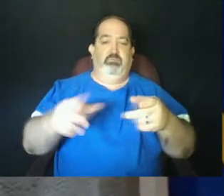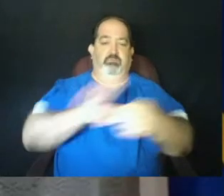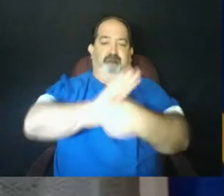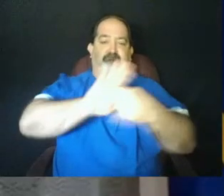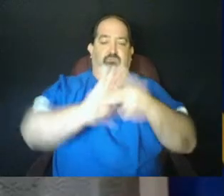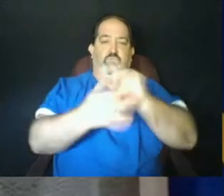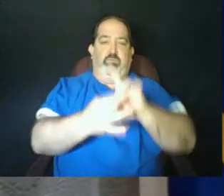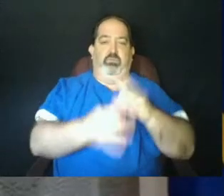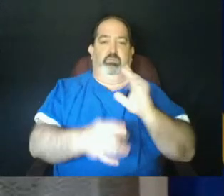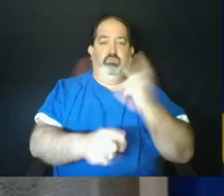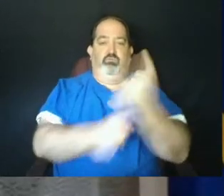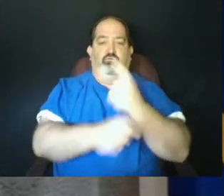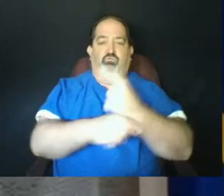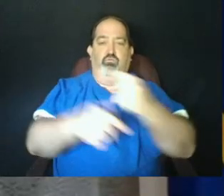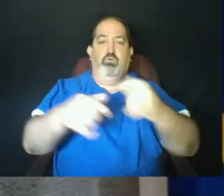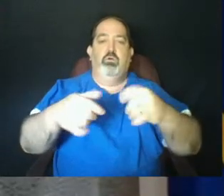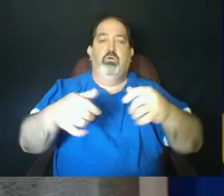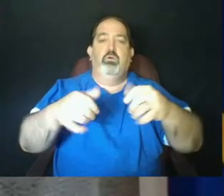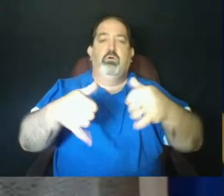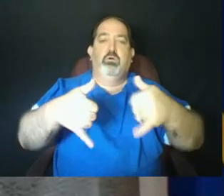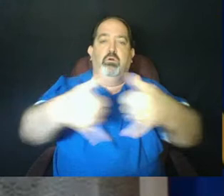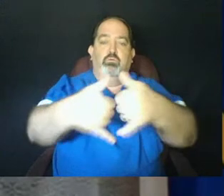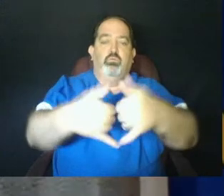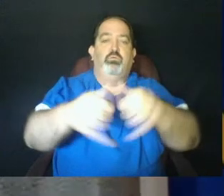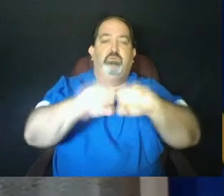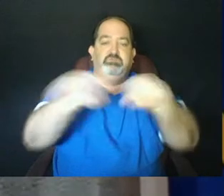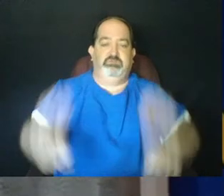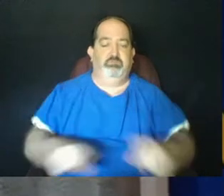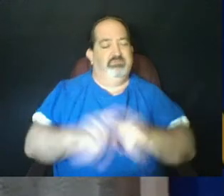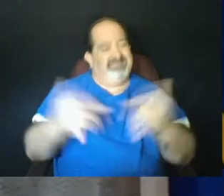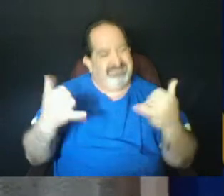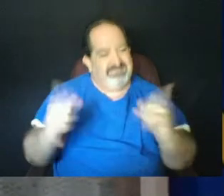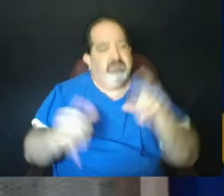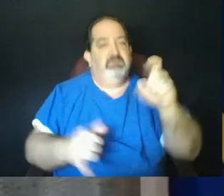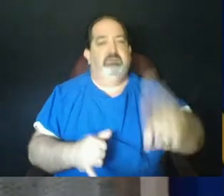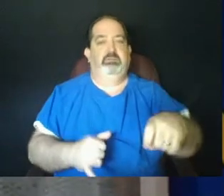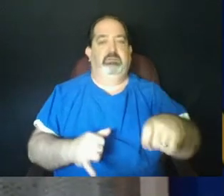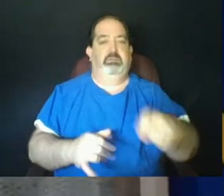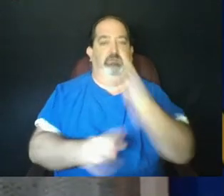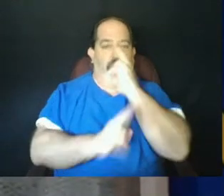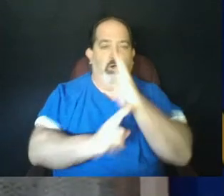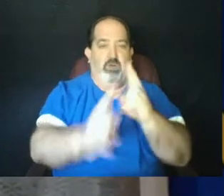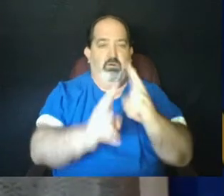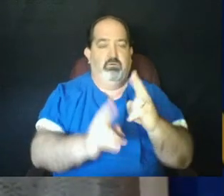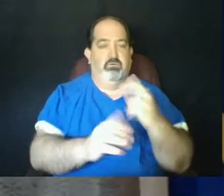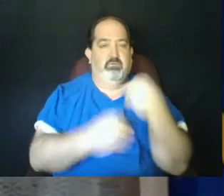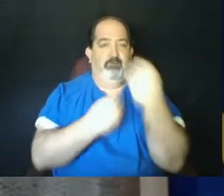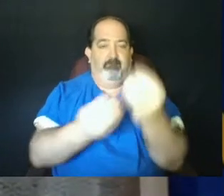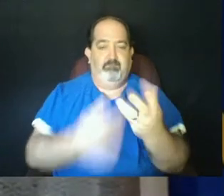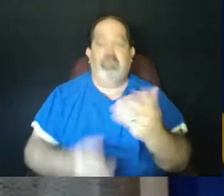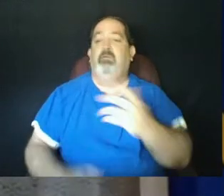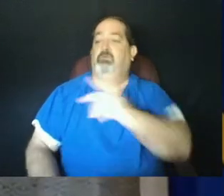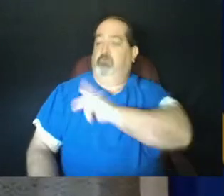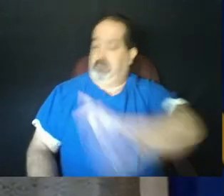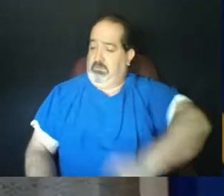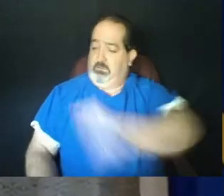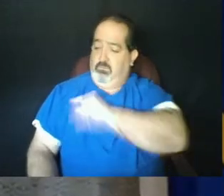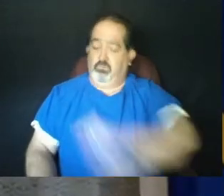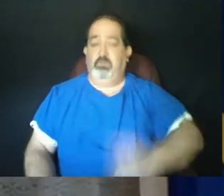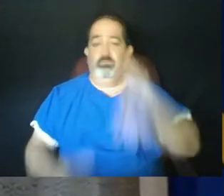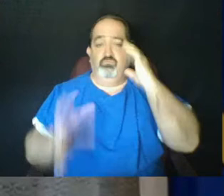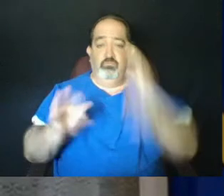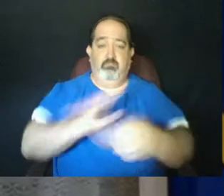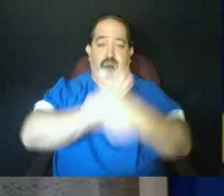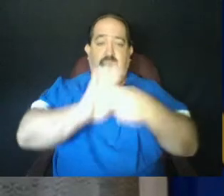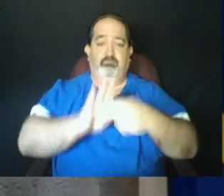of awards, and yet who are much deserving of honor. It is the prerogative of the crown to recognize such individuals with the